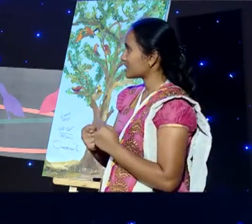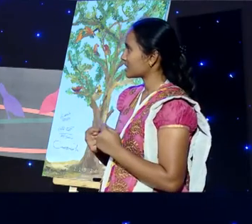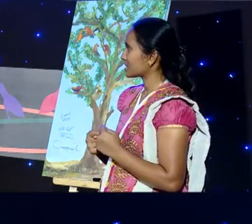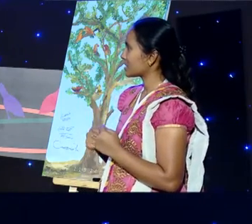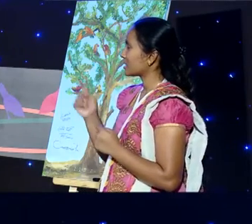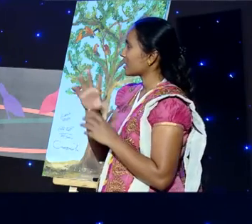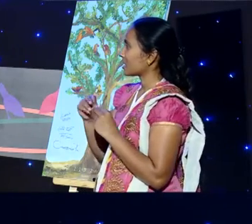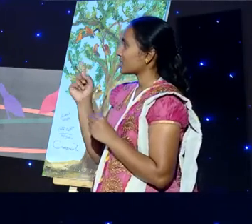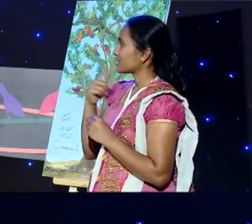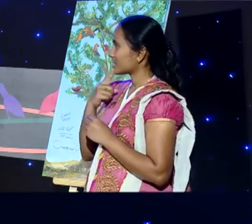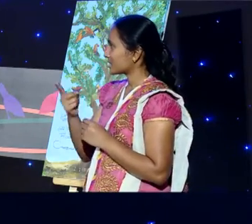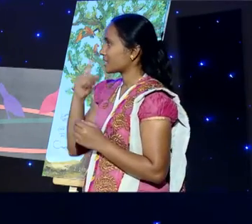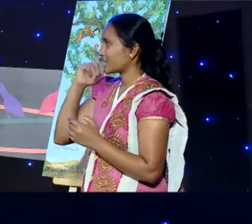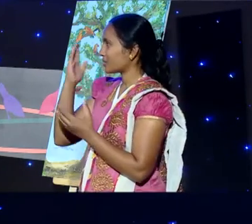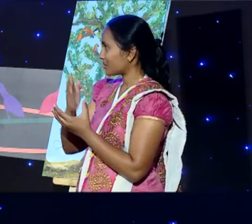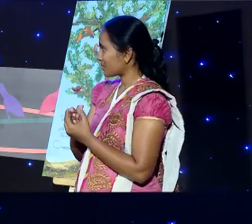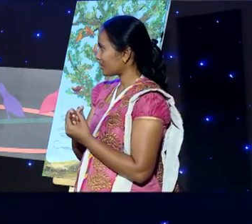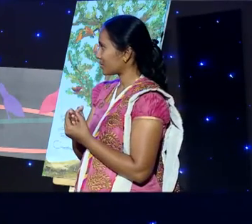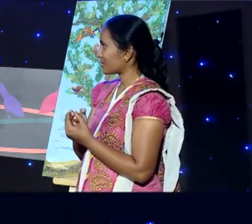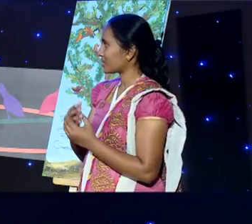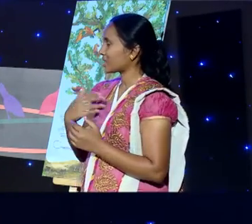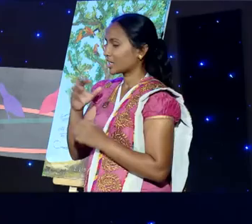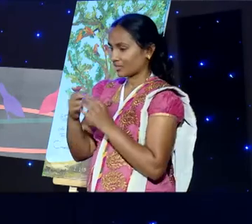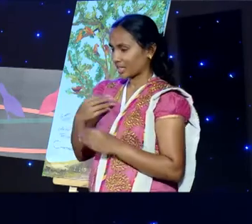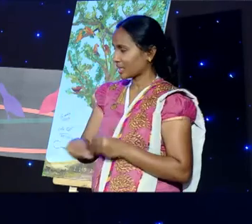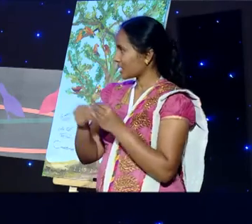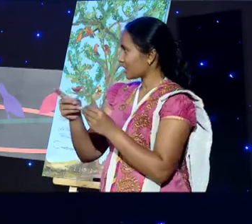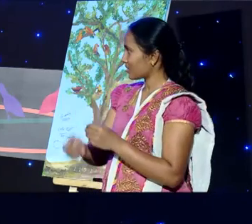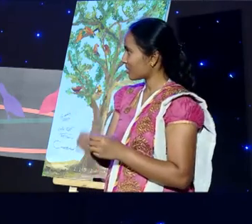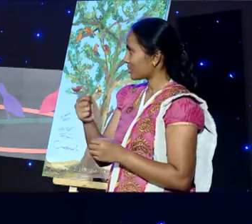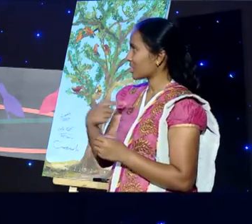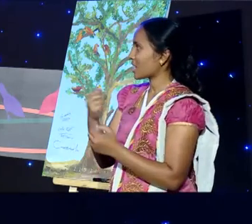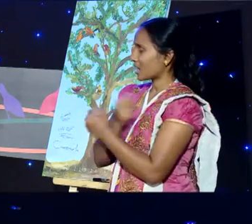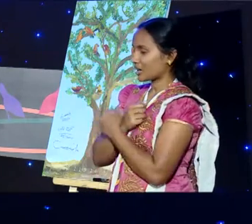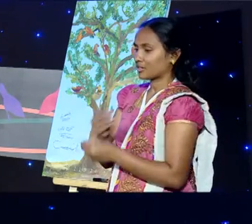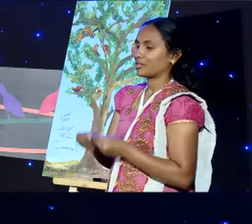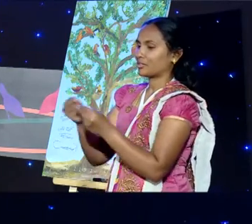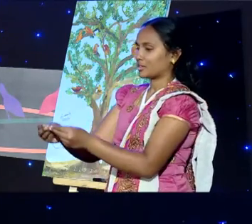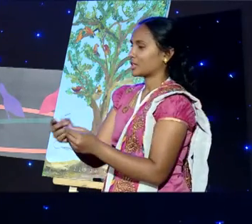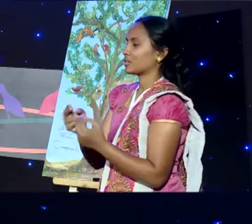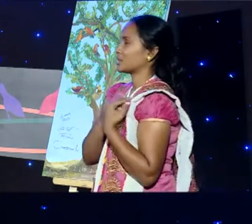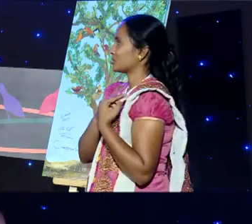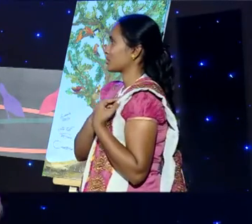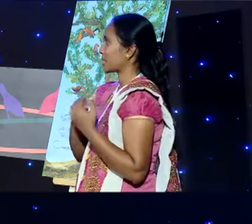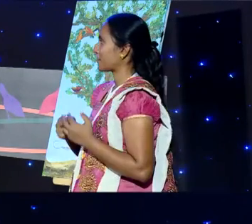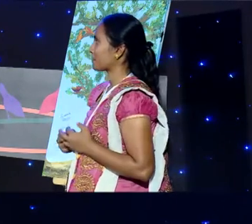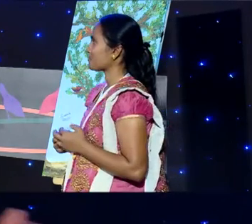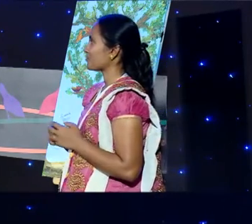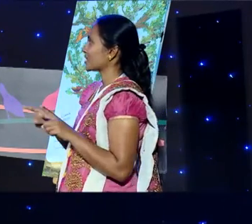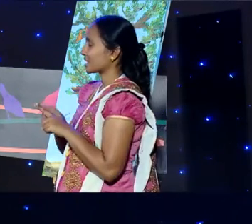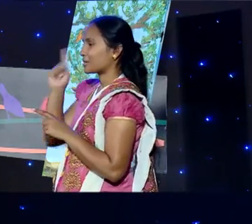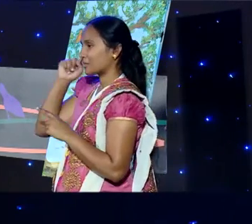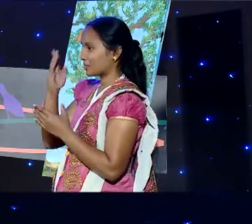And he says, I believe that if I give you a ride out of love, you will respond with love. In Ahmedabad,